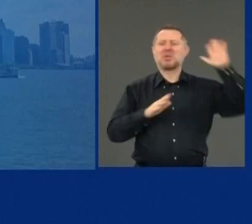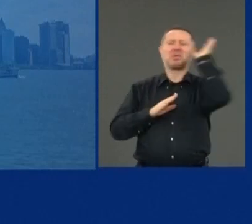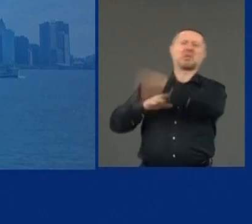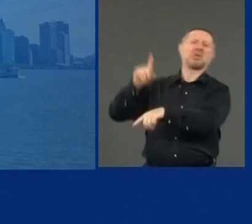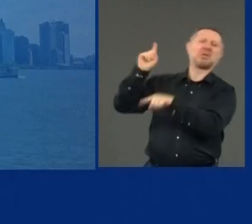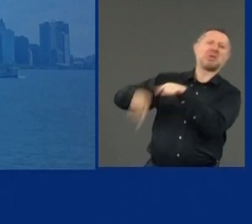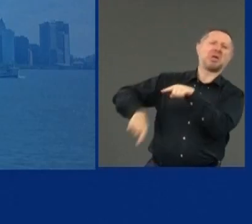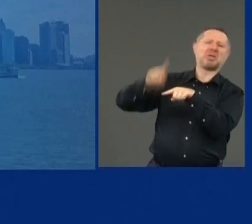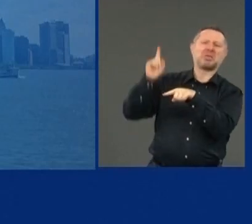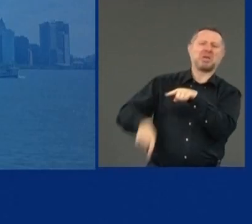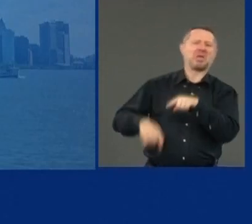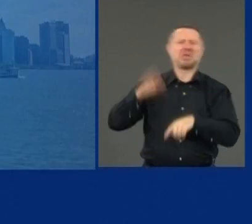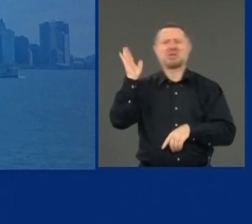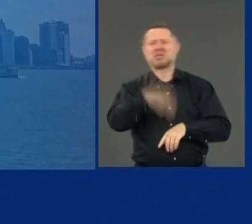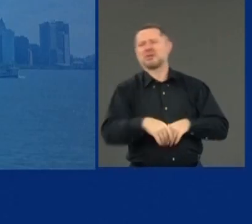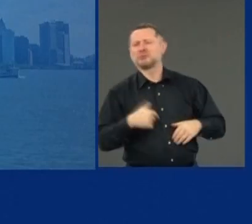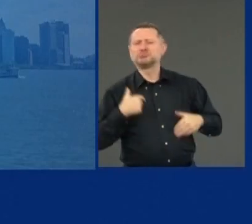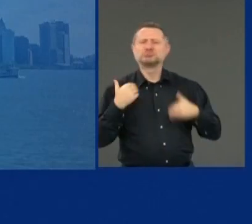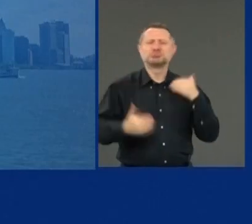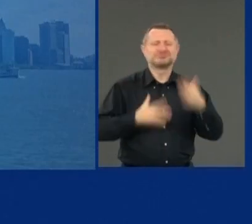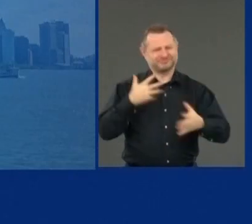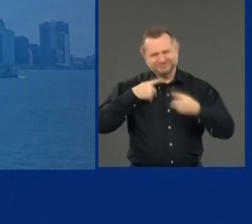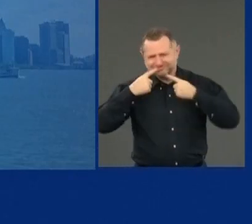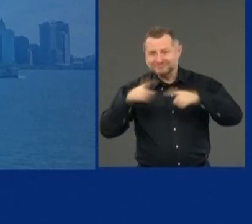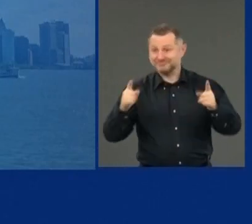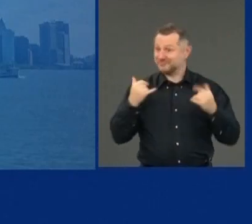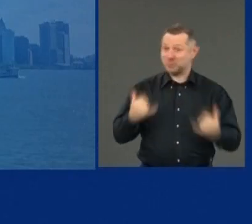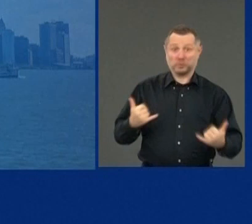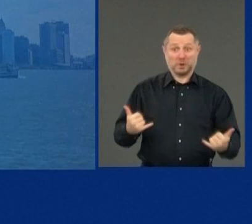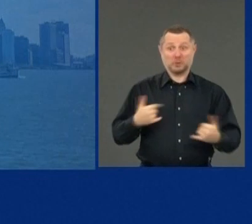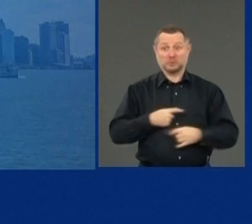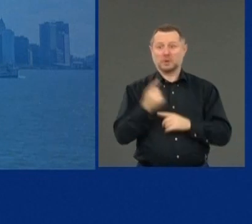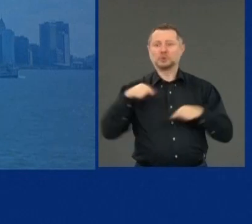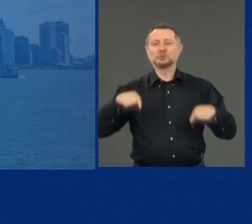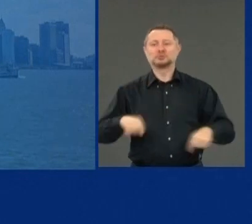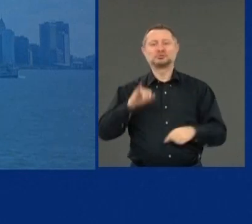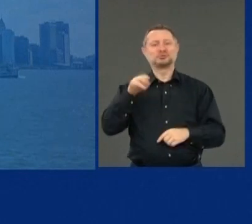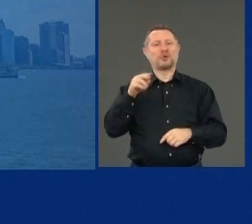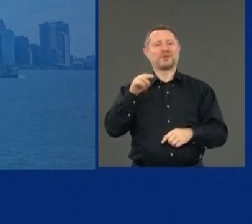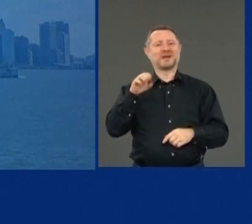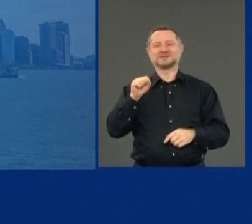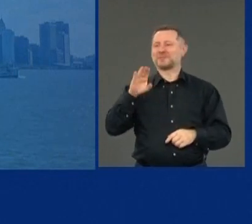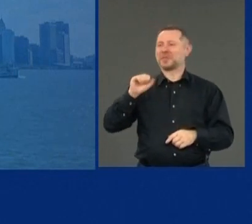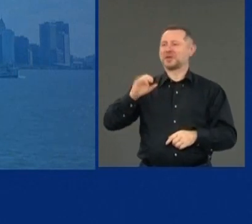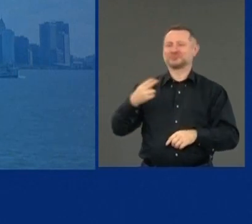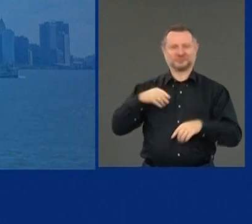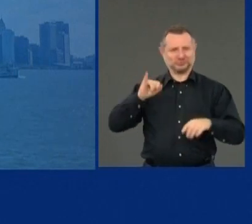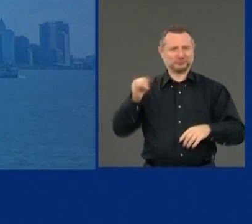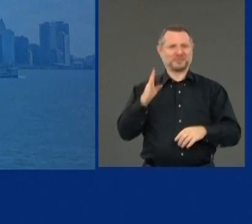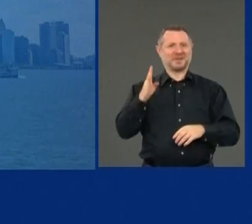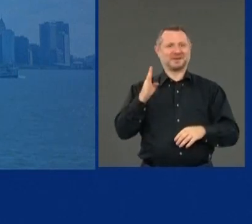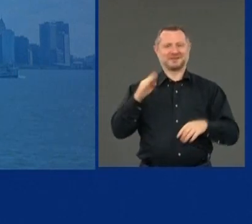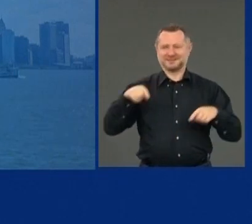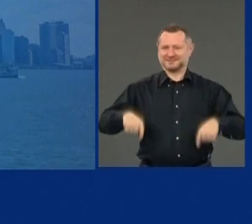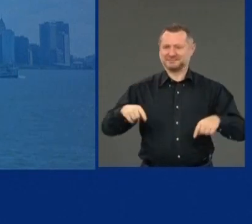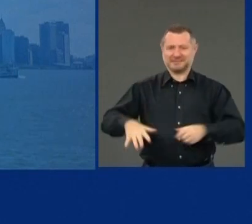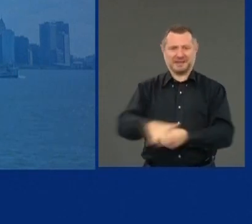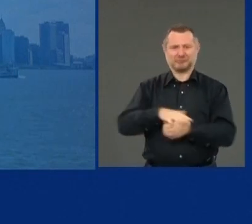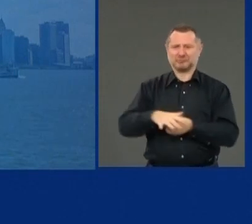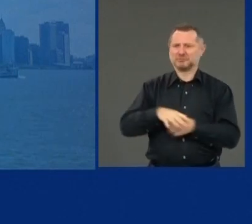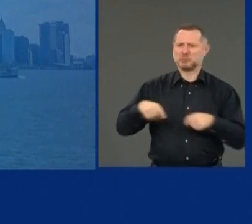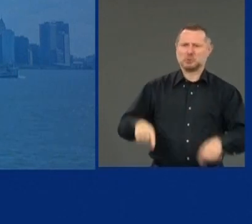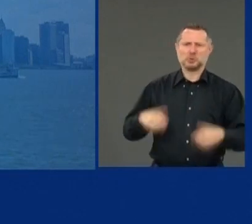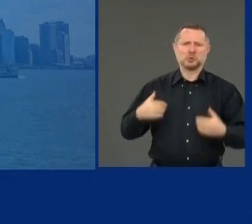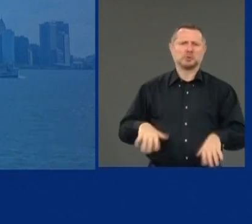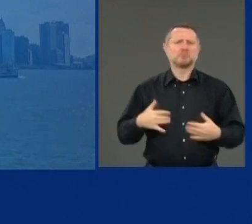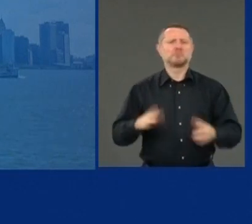it over and over and over again. We're at Jones Beach today. Jones Beach is indescribably